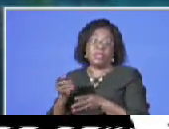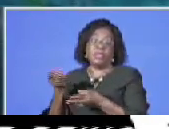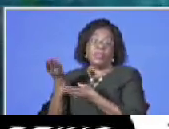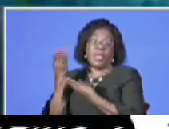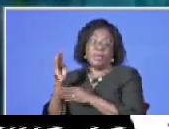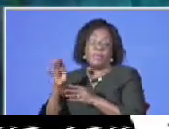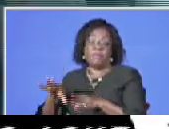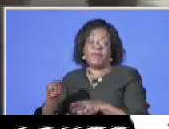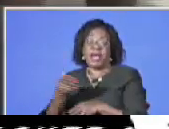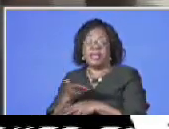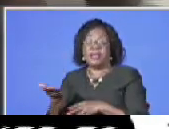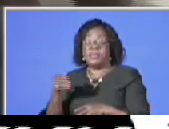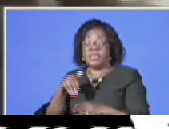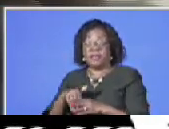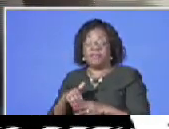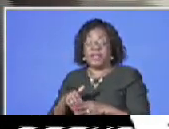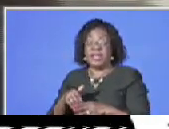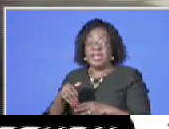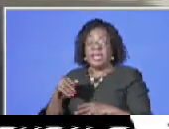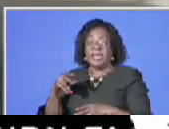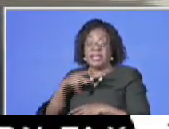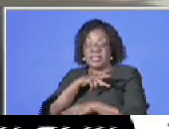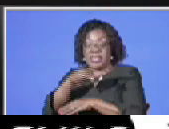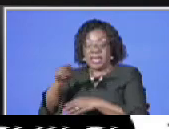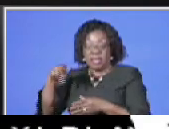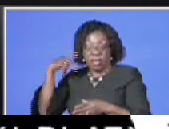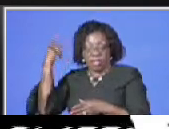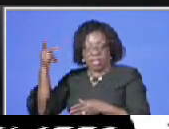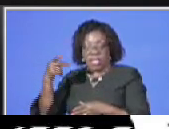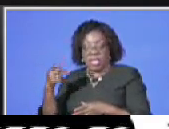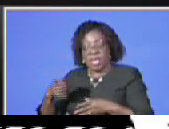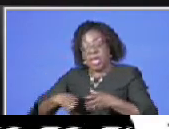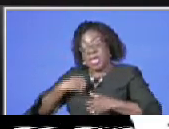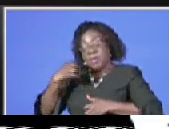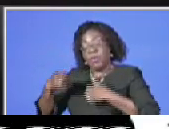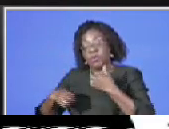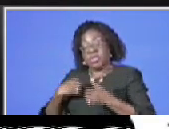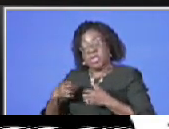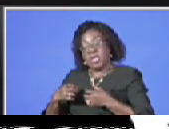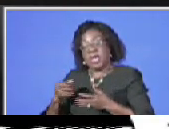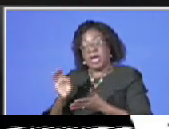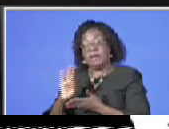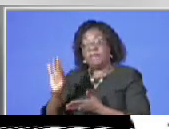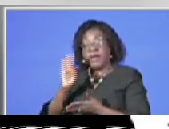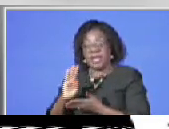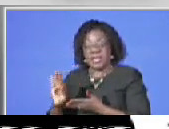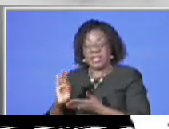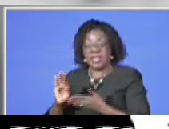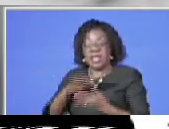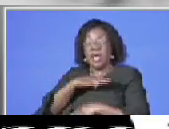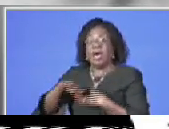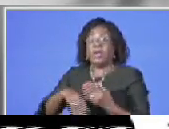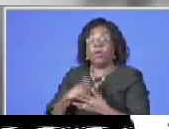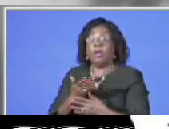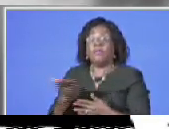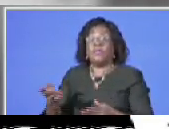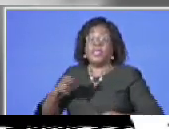psychologically, emotionally, and financially. There have been many concerns as to whether or not the level of